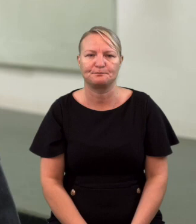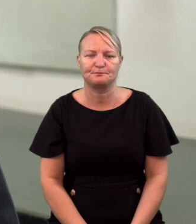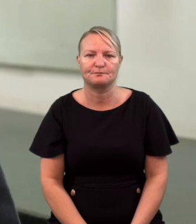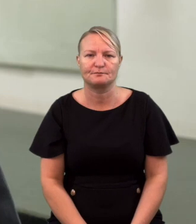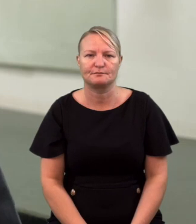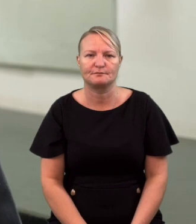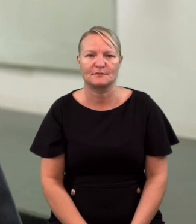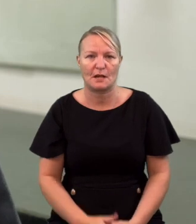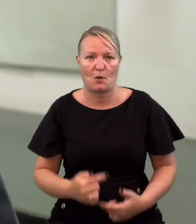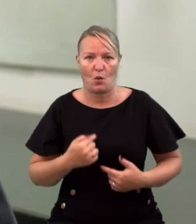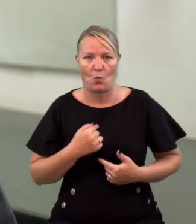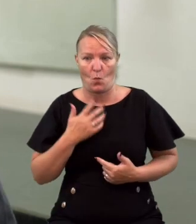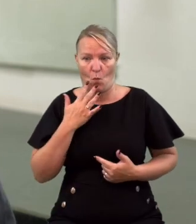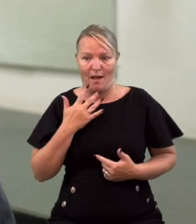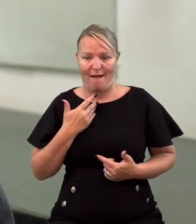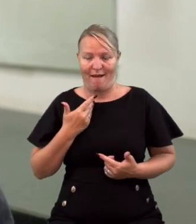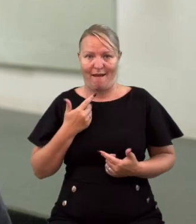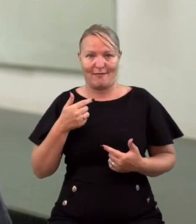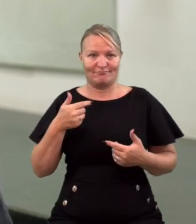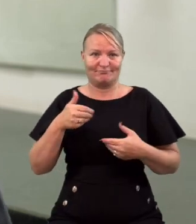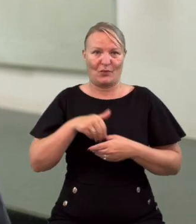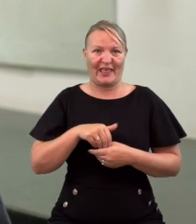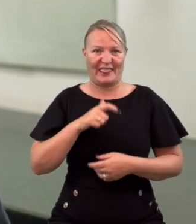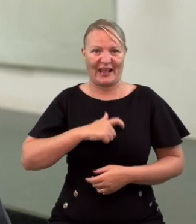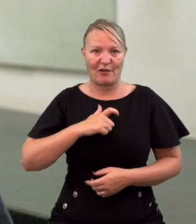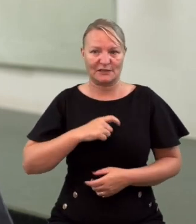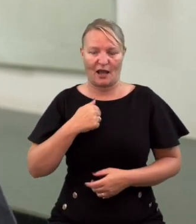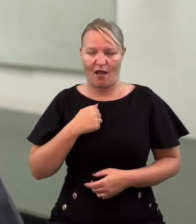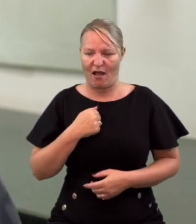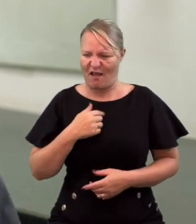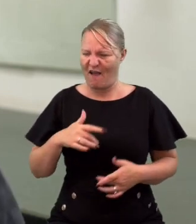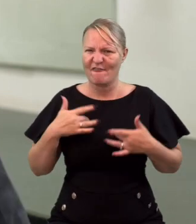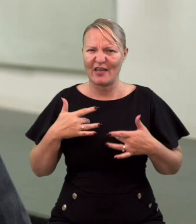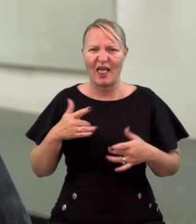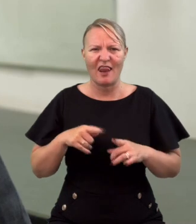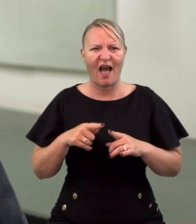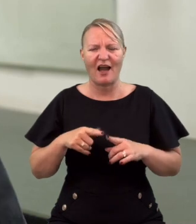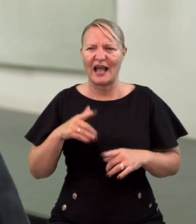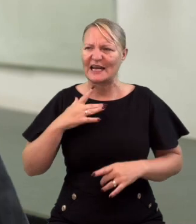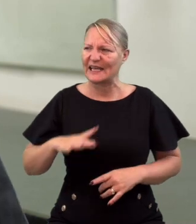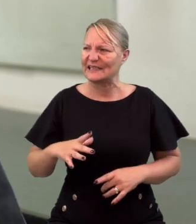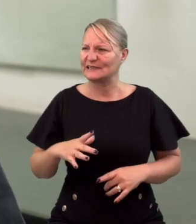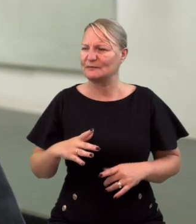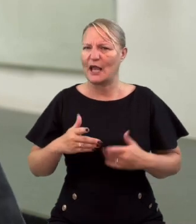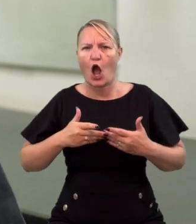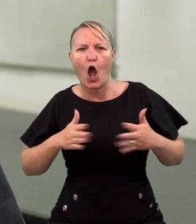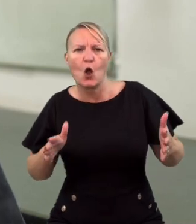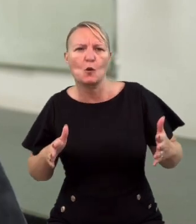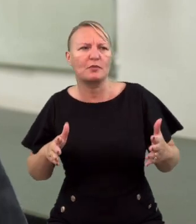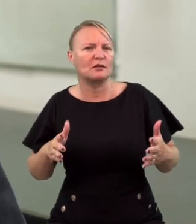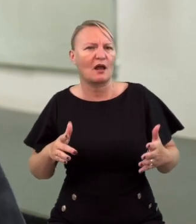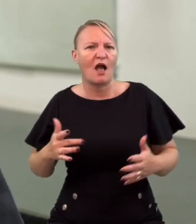and convey. But when you're in the midst of it on stage, I feel like being open and being